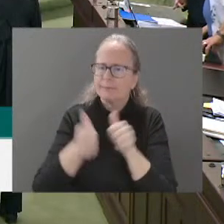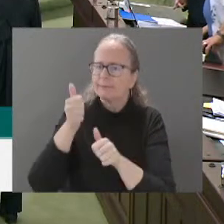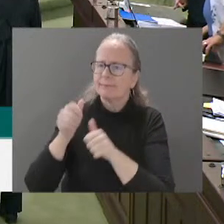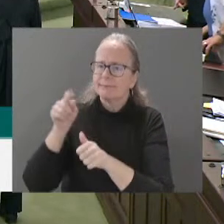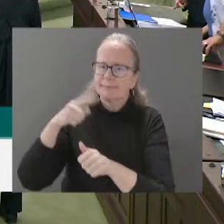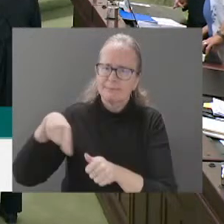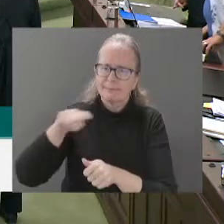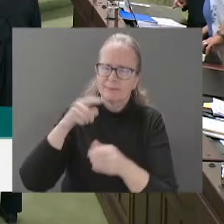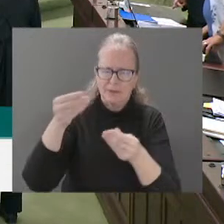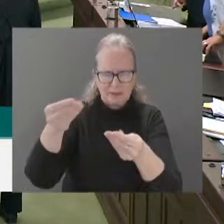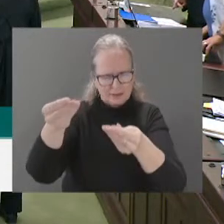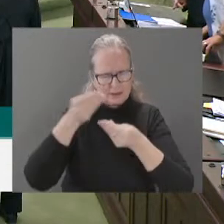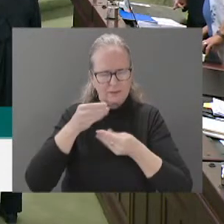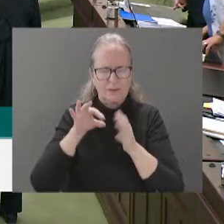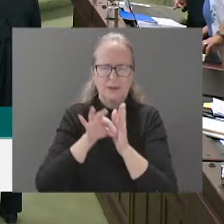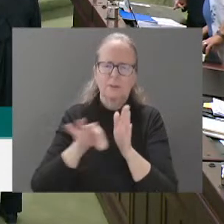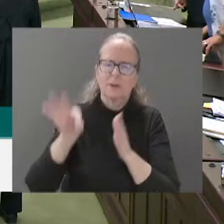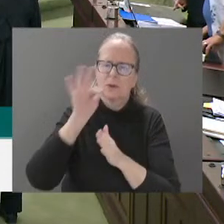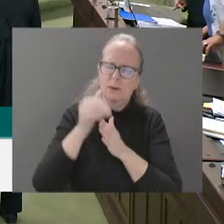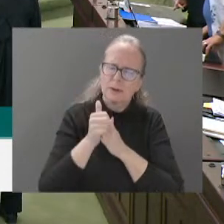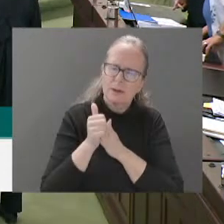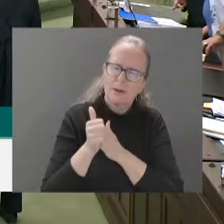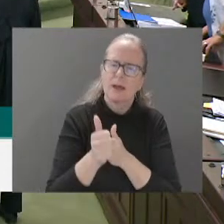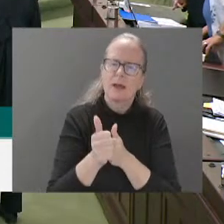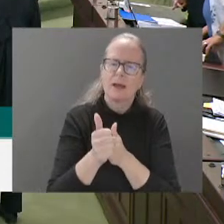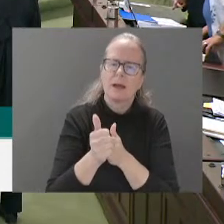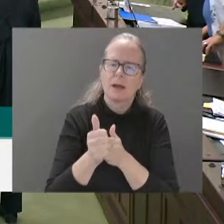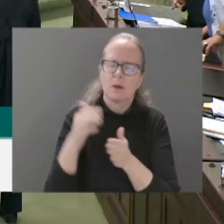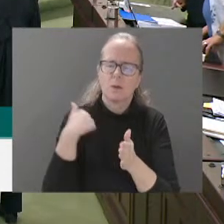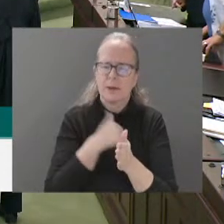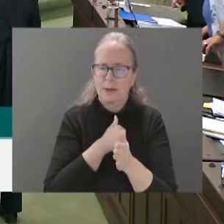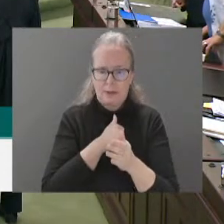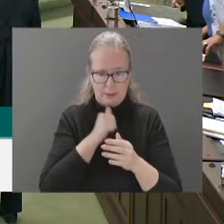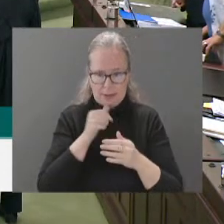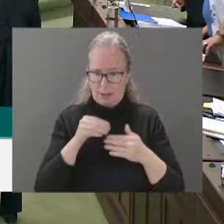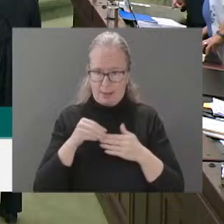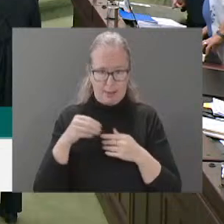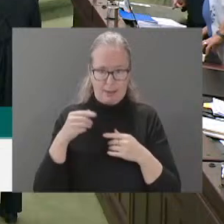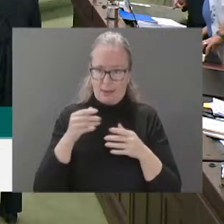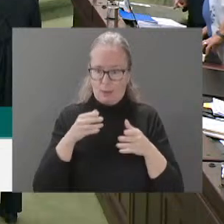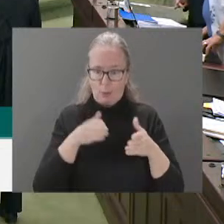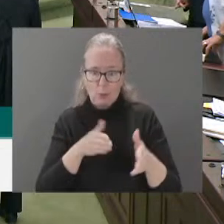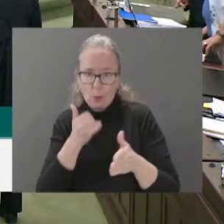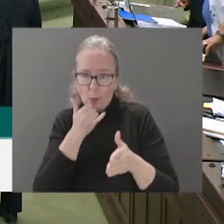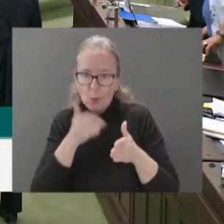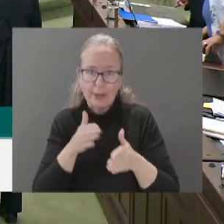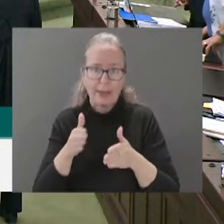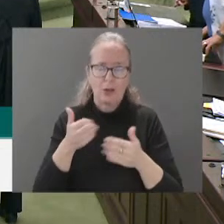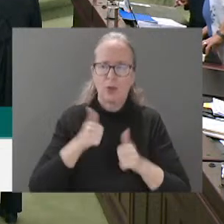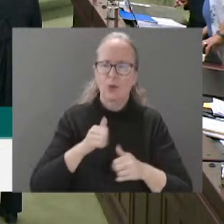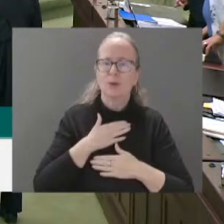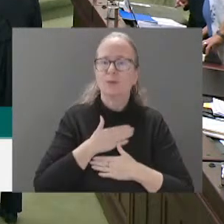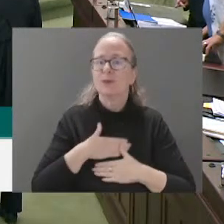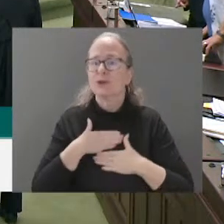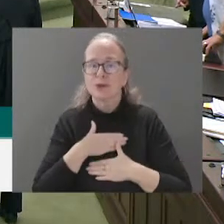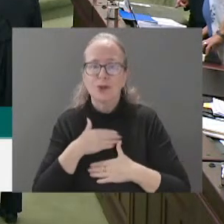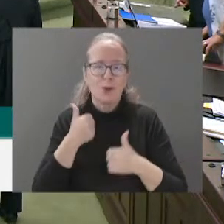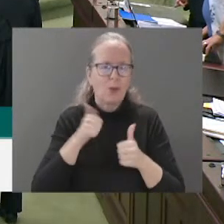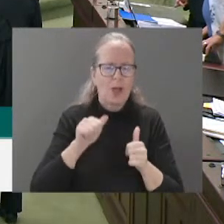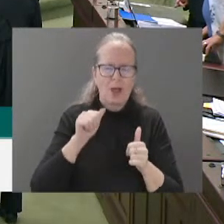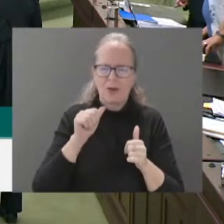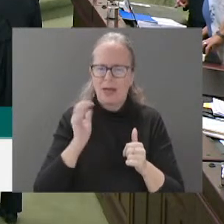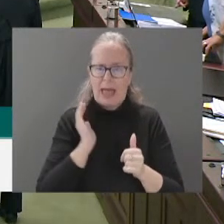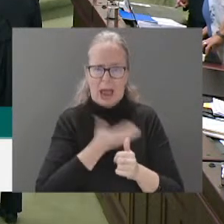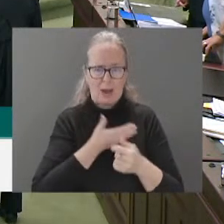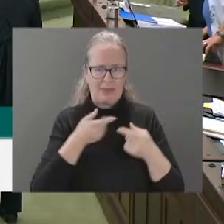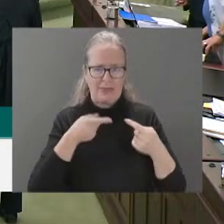never lead the province wrongly through love of power desire to please or unworthy ideas but laying aside all private interest and